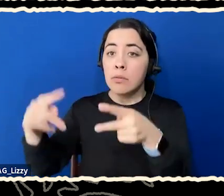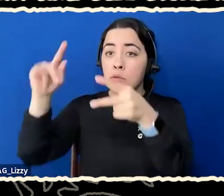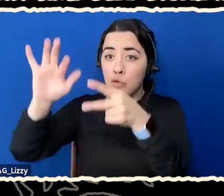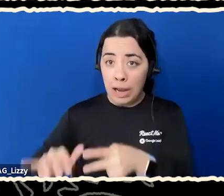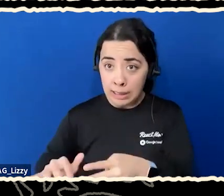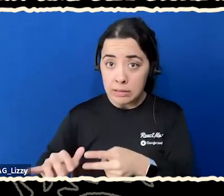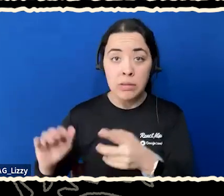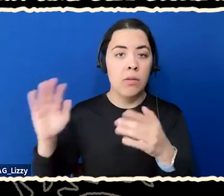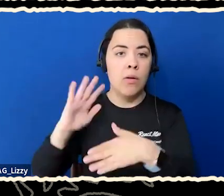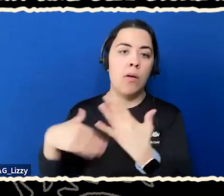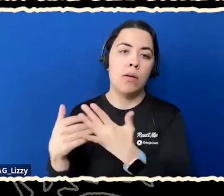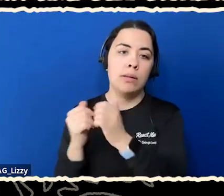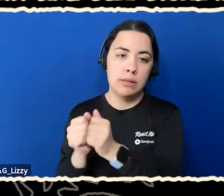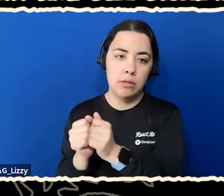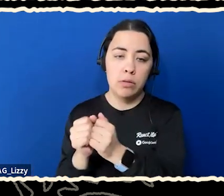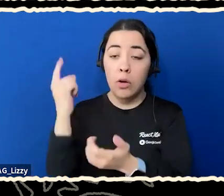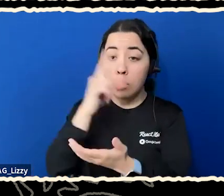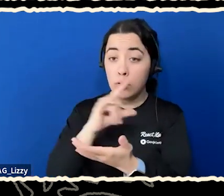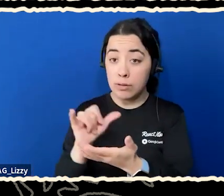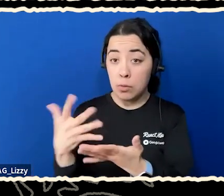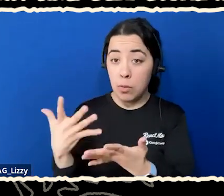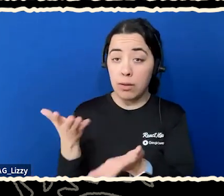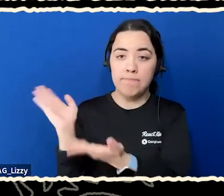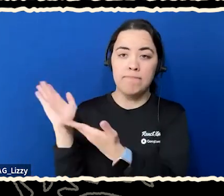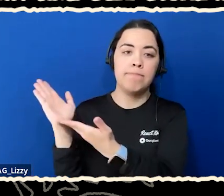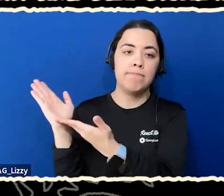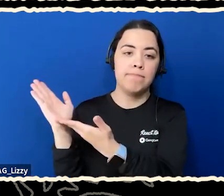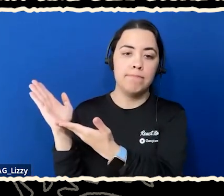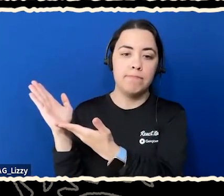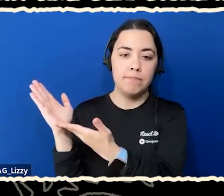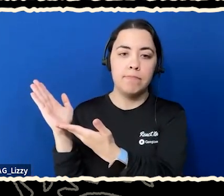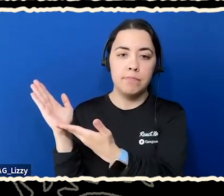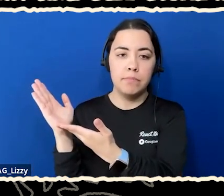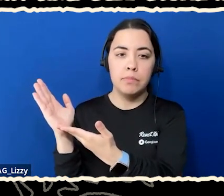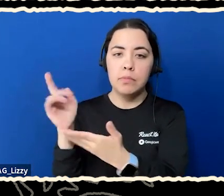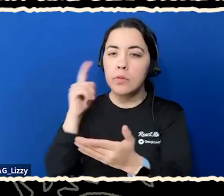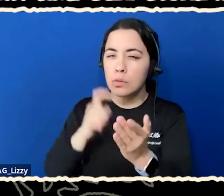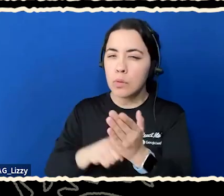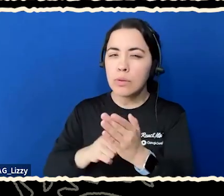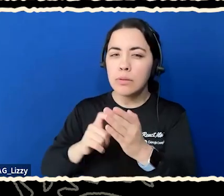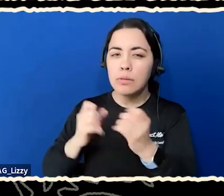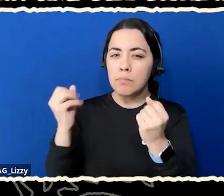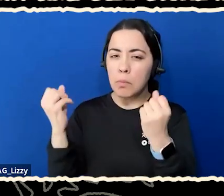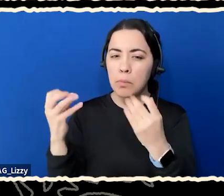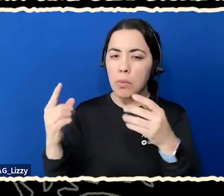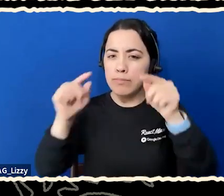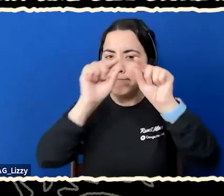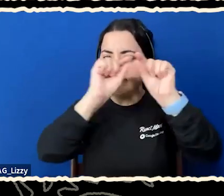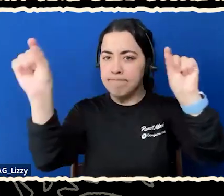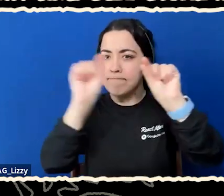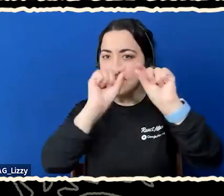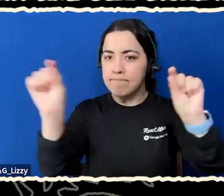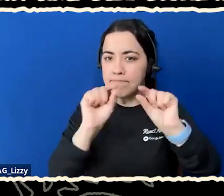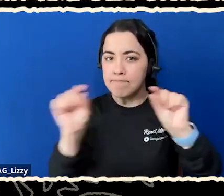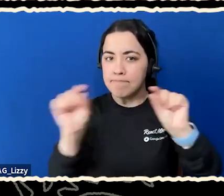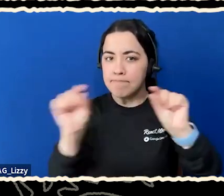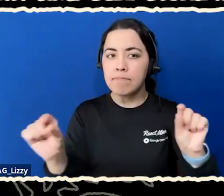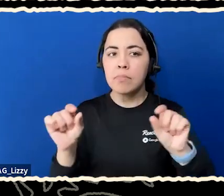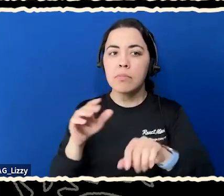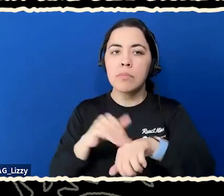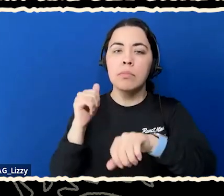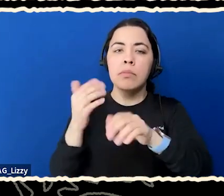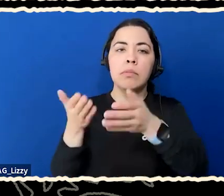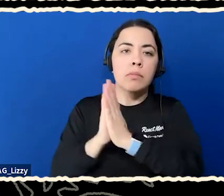This is how it looks in the profiler. You can see multiple calls to offset height triggering